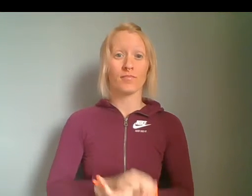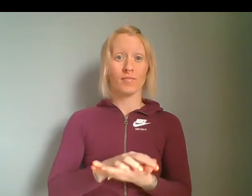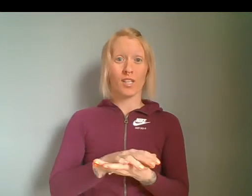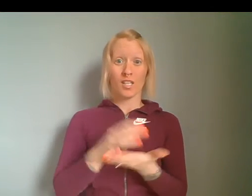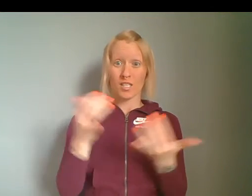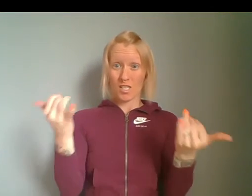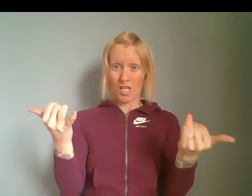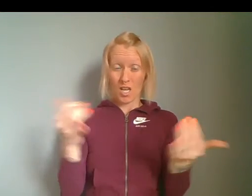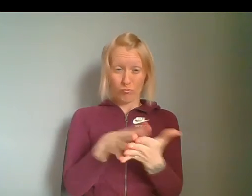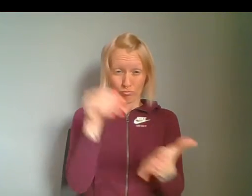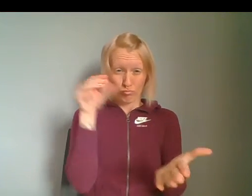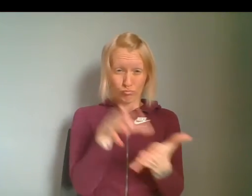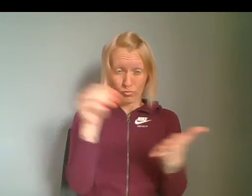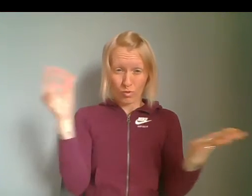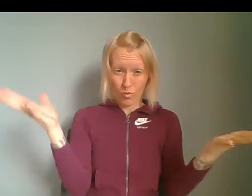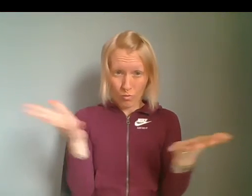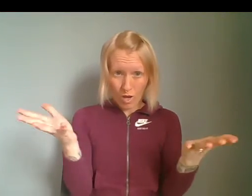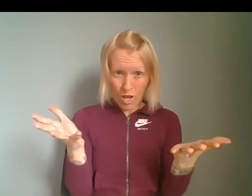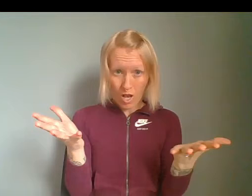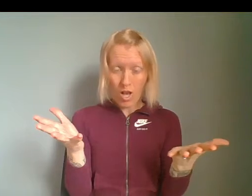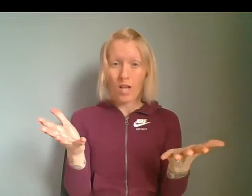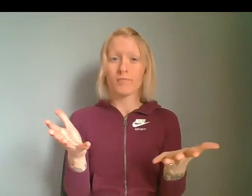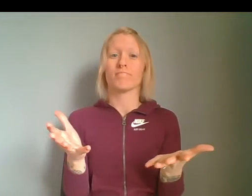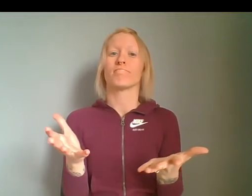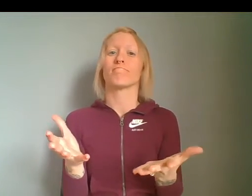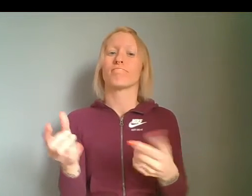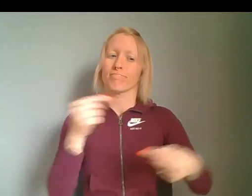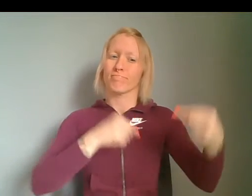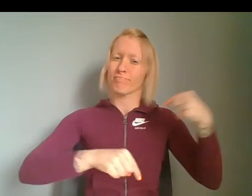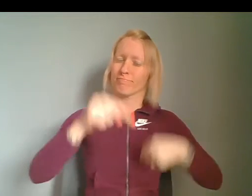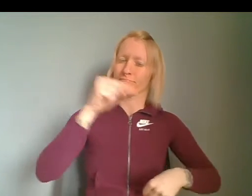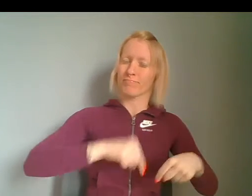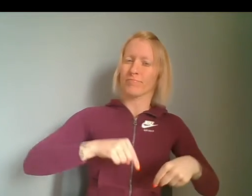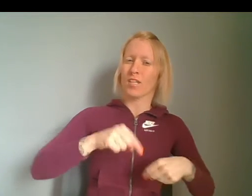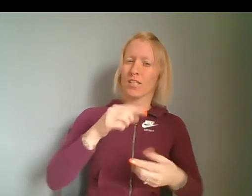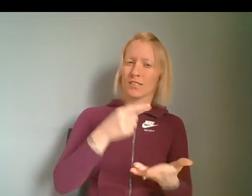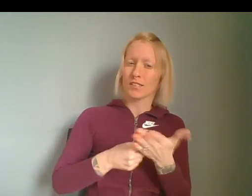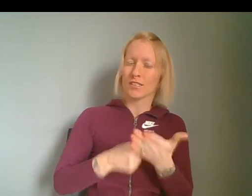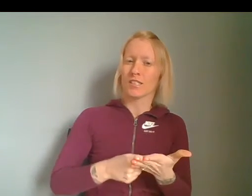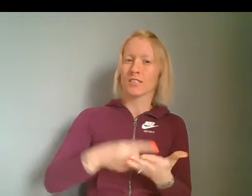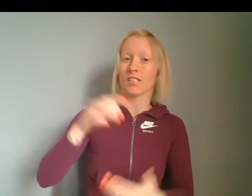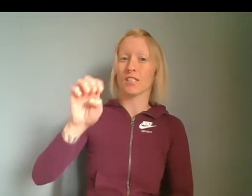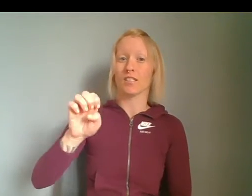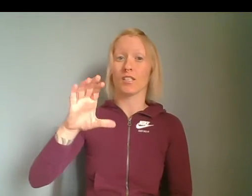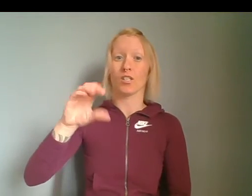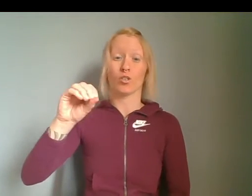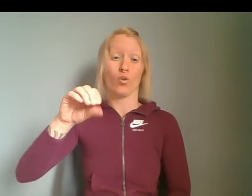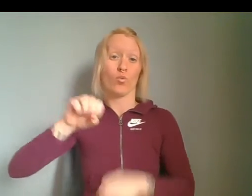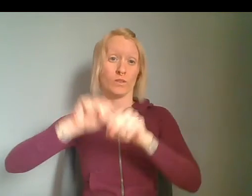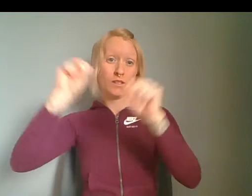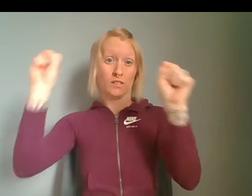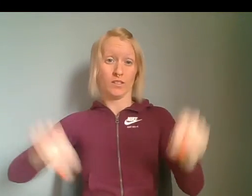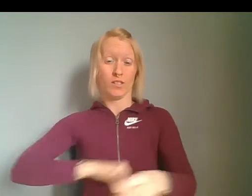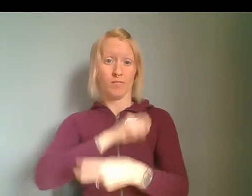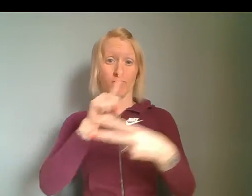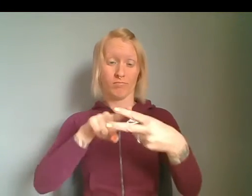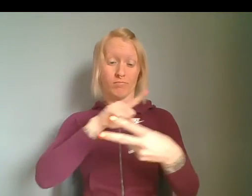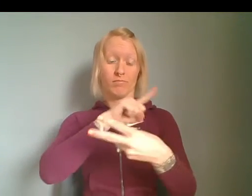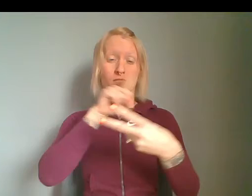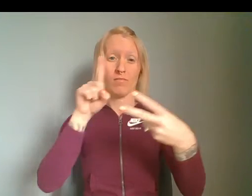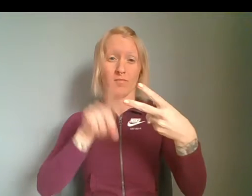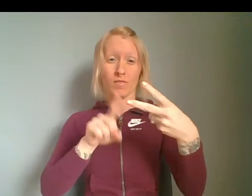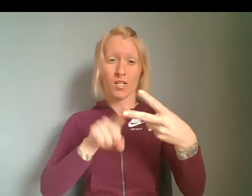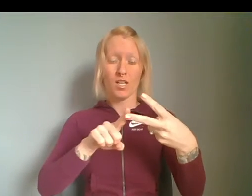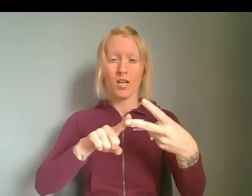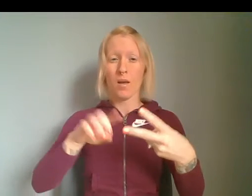today's lesson, we're following in our ecosystems. We've talked a lot about ecosystems. We've talked about biomes and relationships